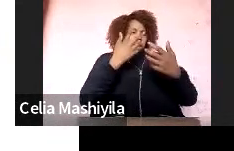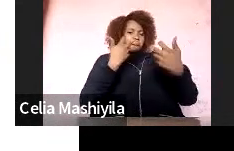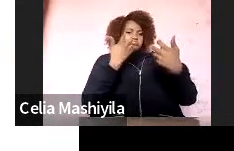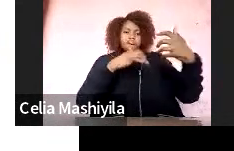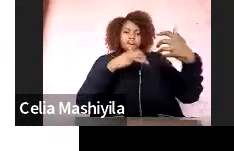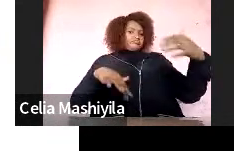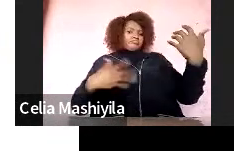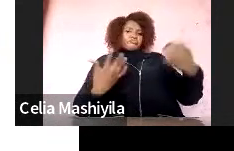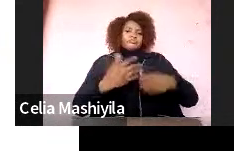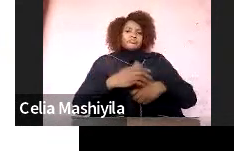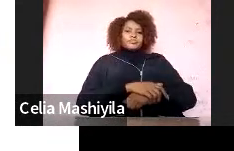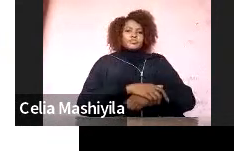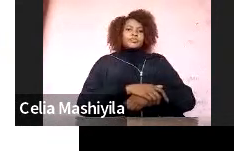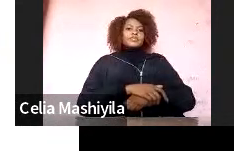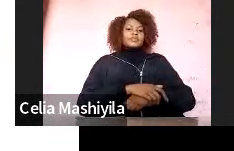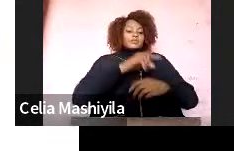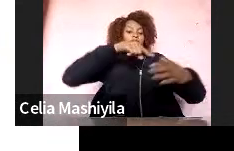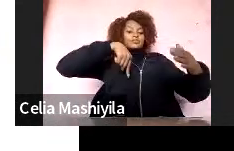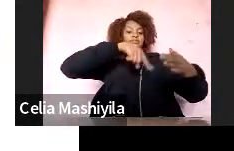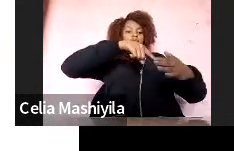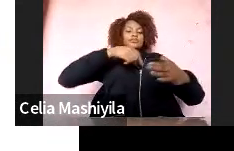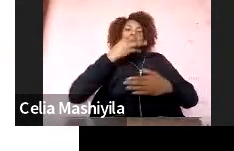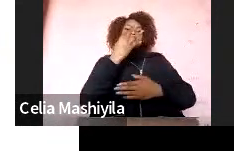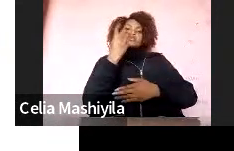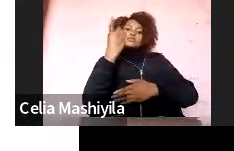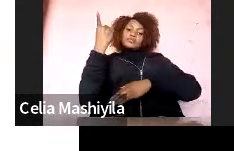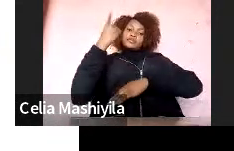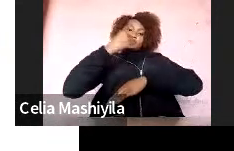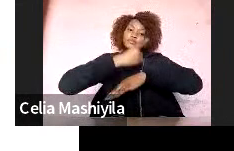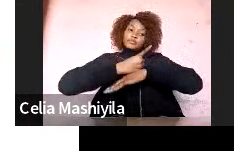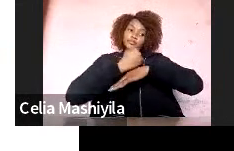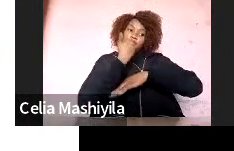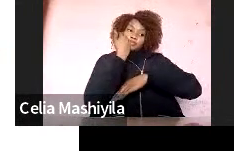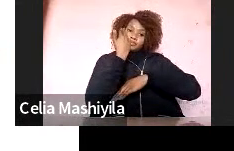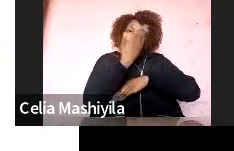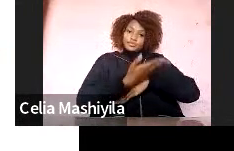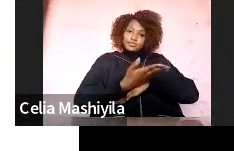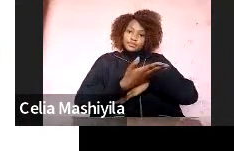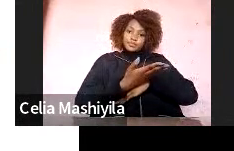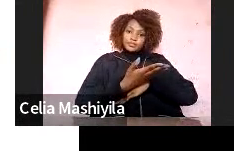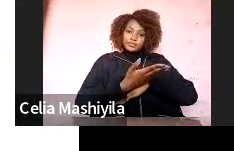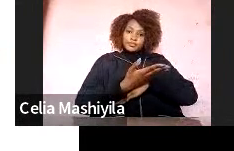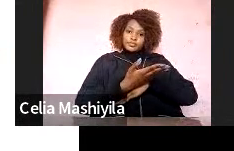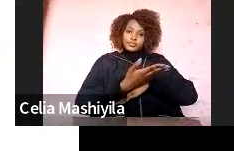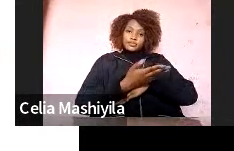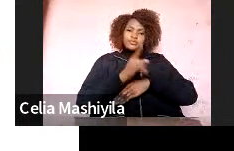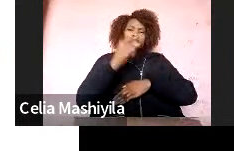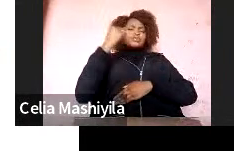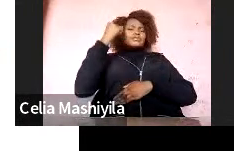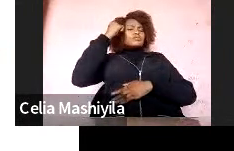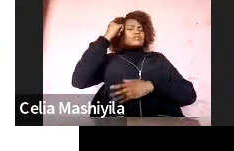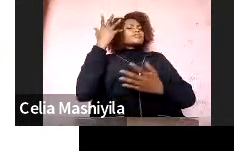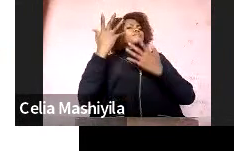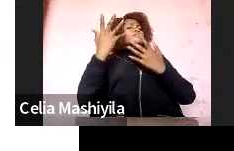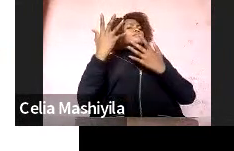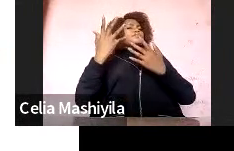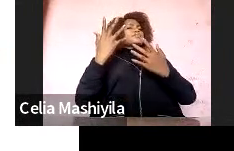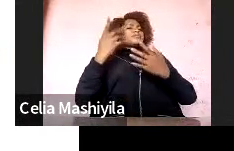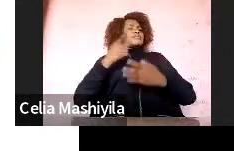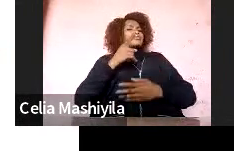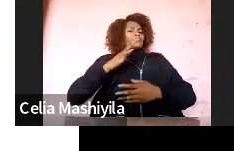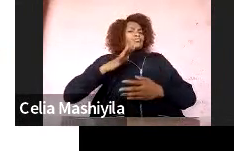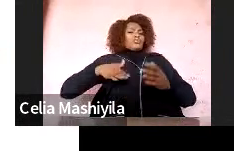be submitting your ADR, if you think and realize that you might require longer